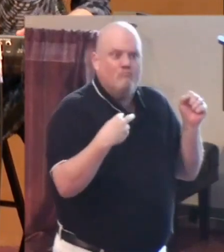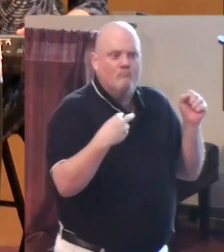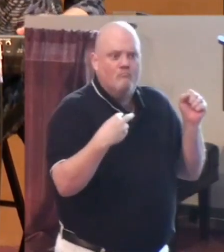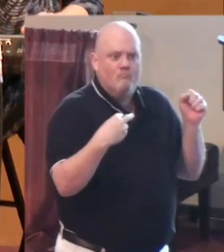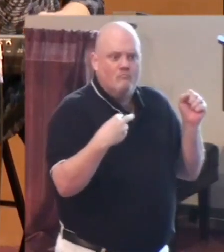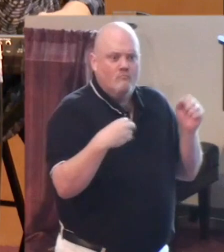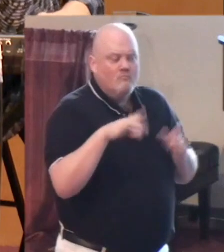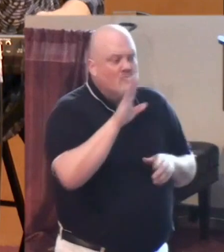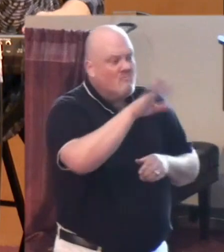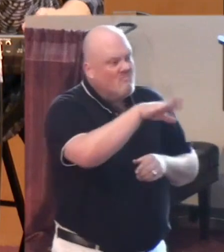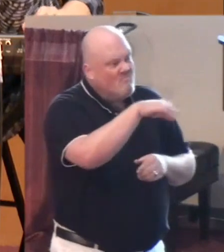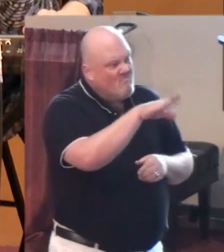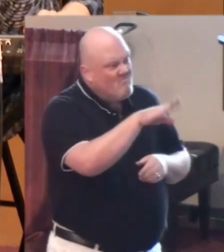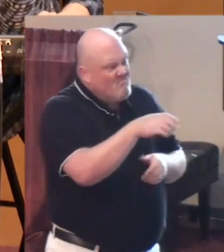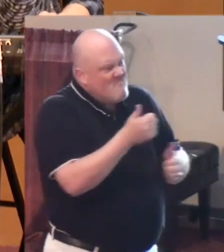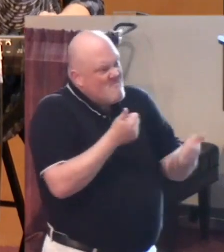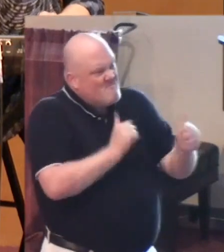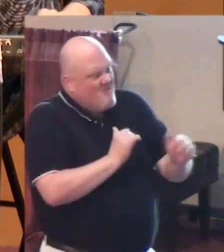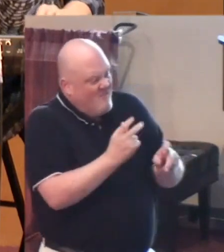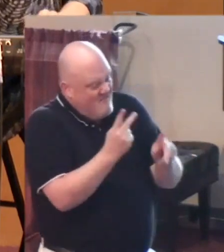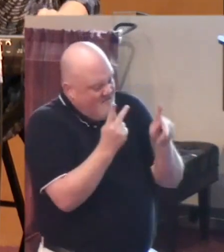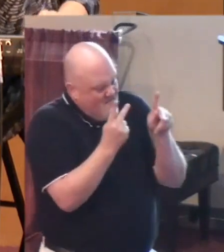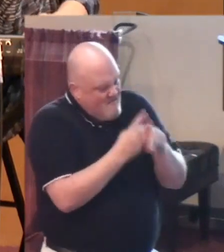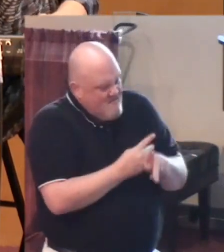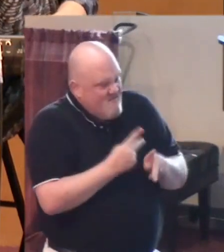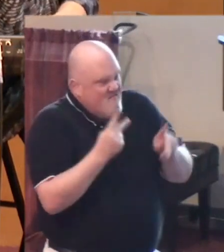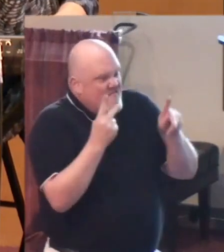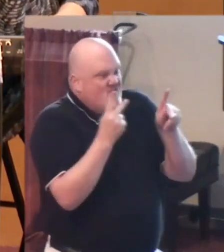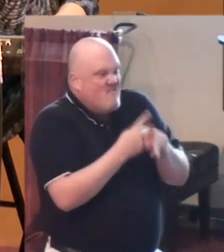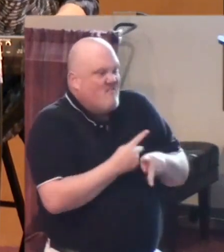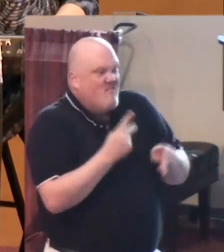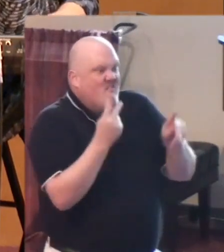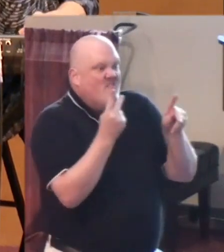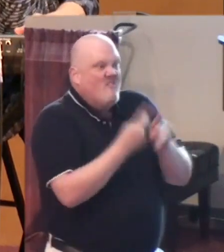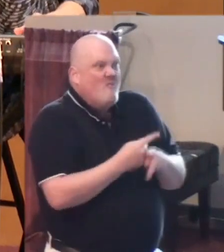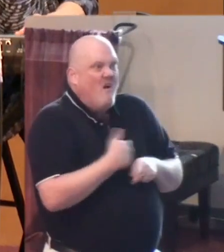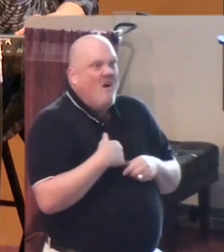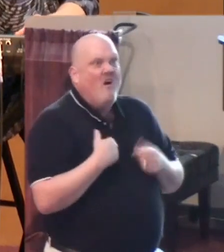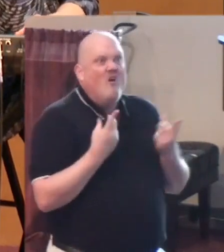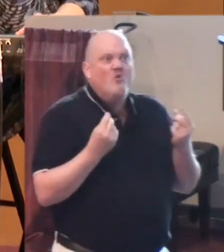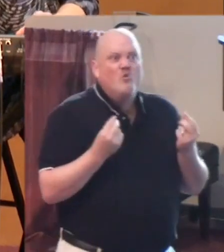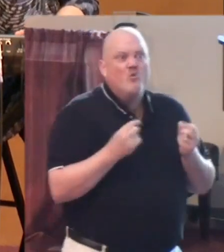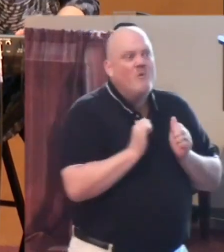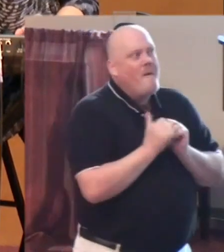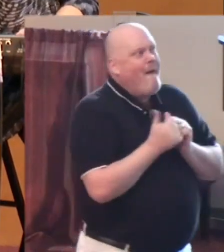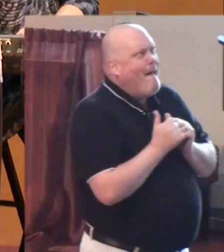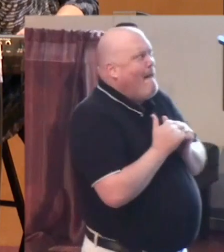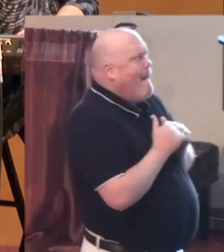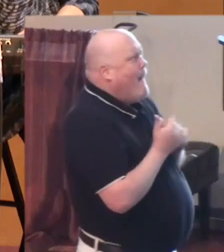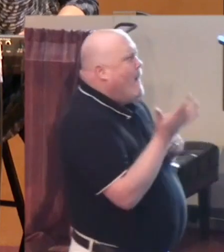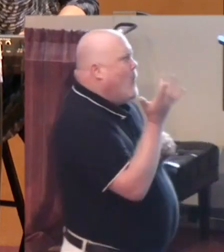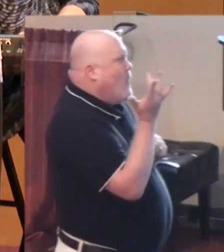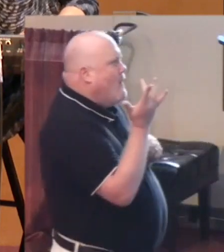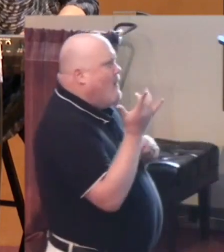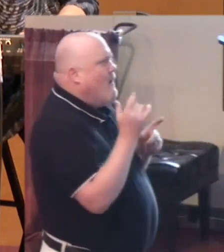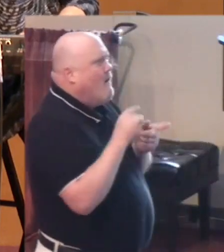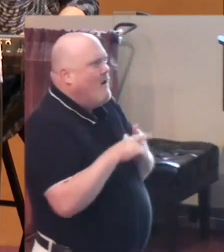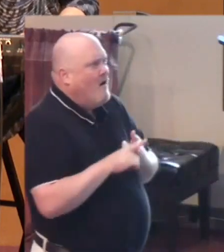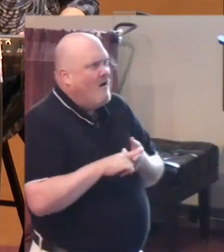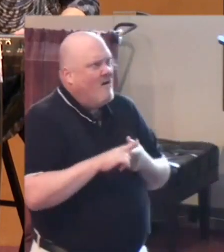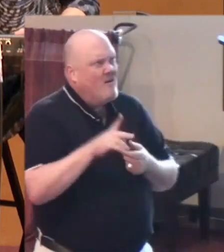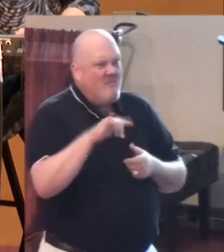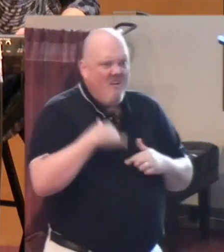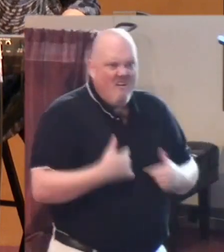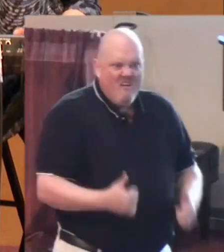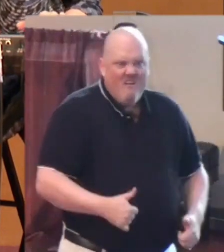He said, you're trying to figure out the wherefores and the whys. Isn't life